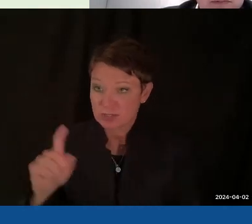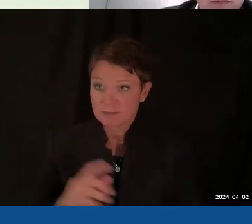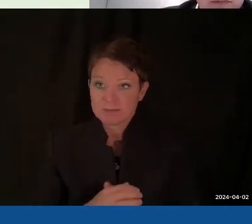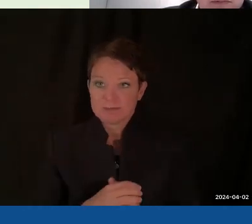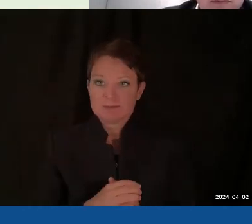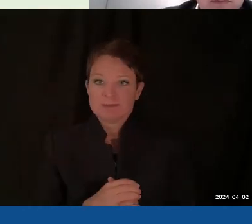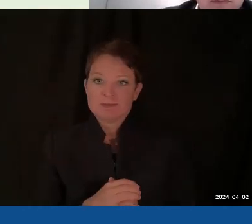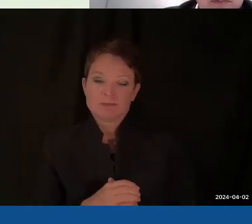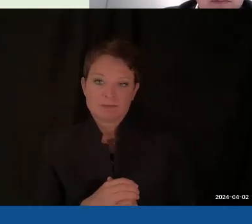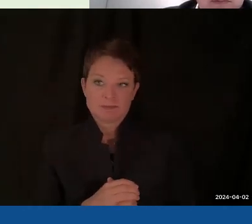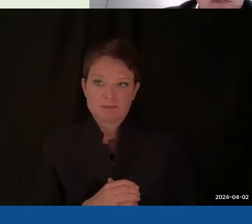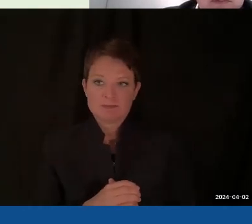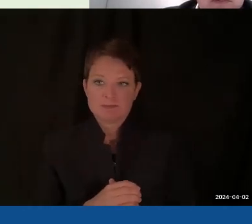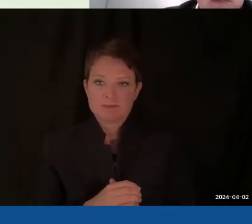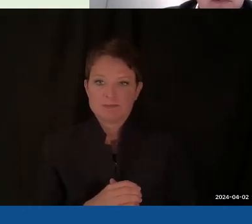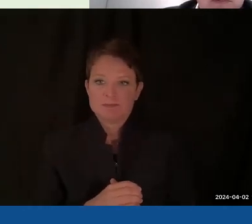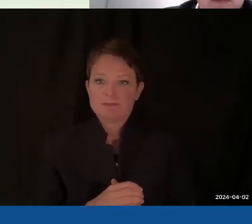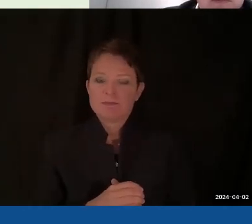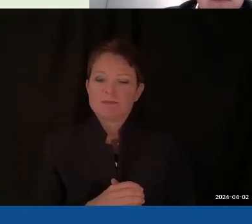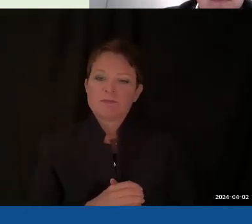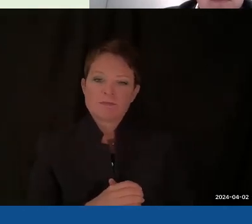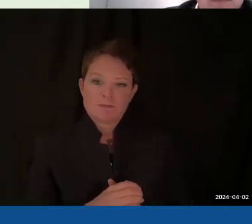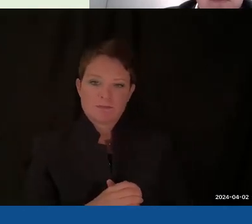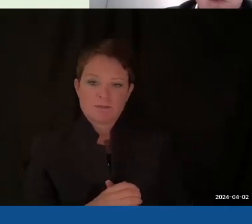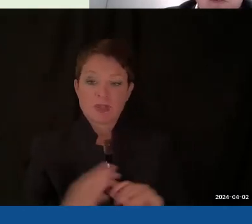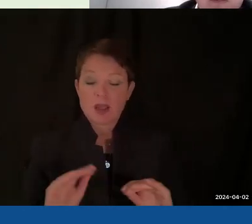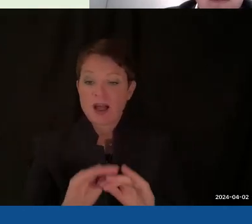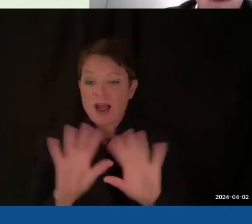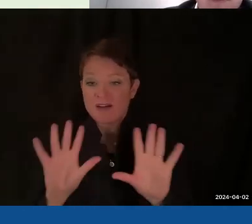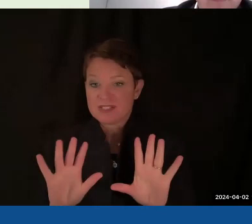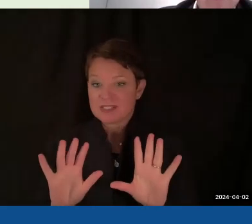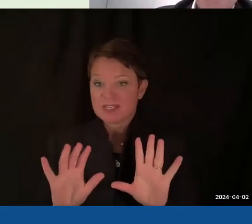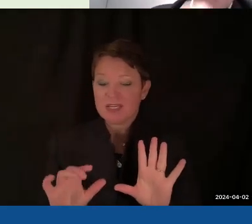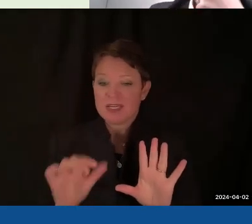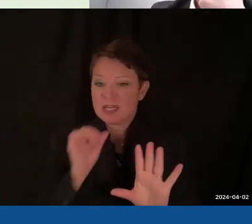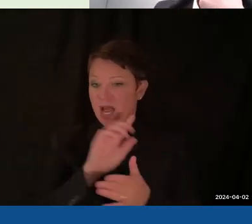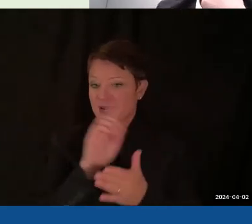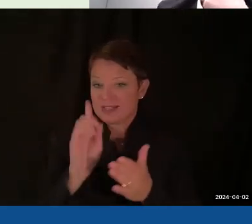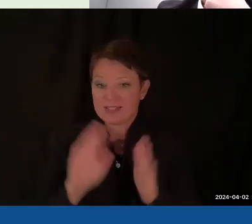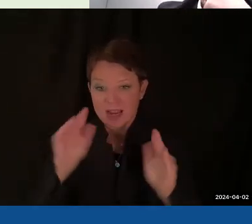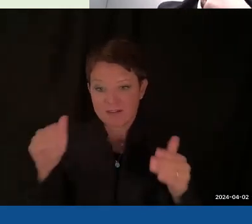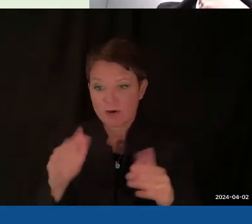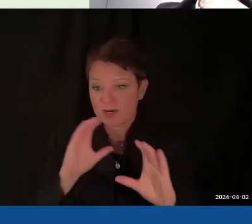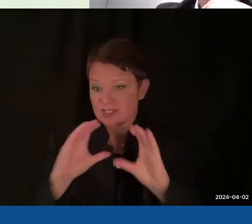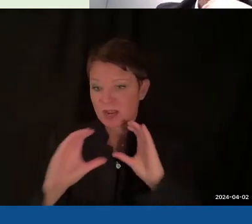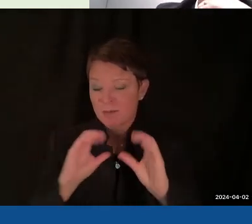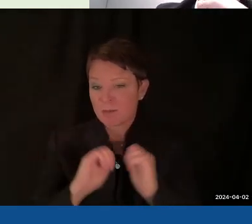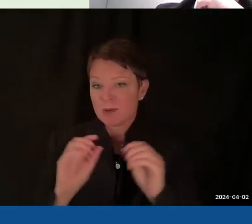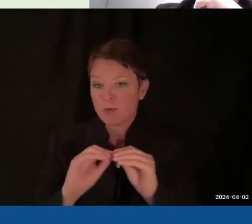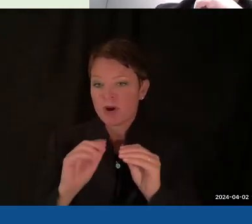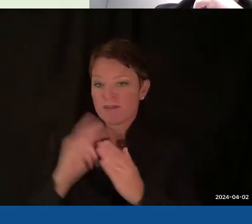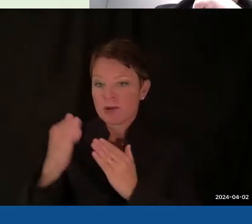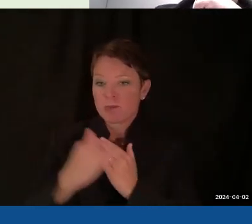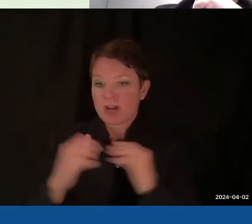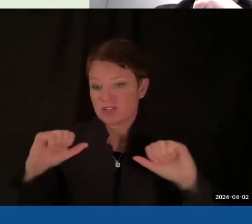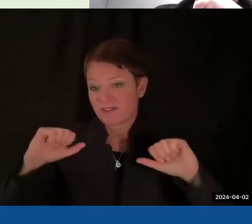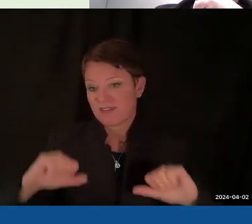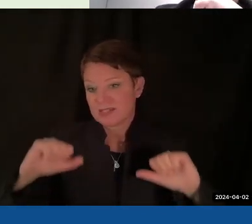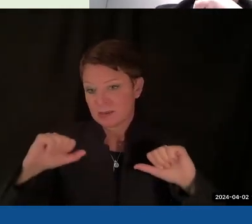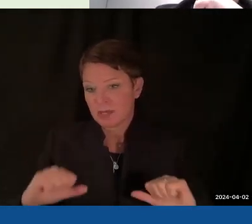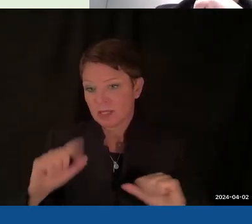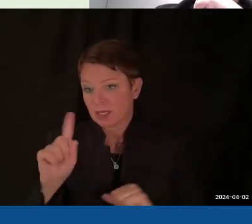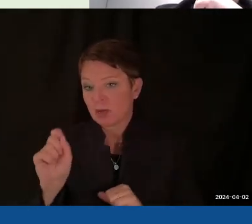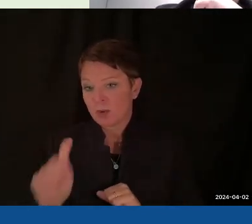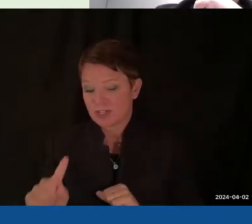conversations? Yeah, so obviously not a design focused conversation, but really more of a project feasibility